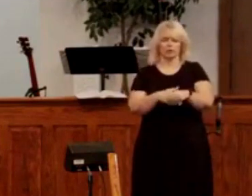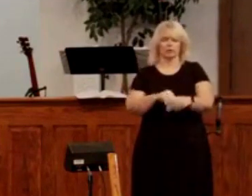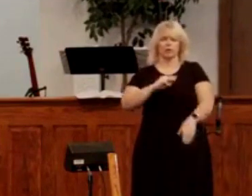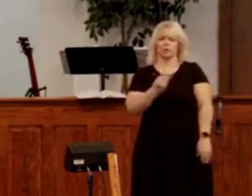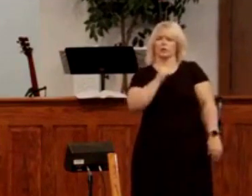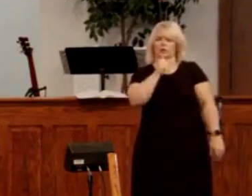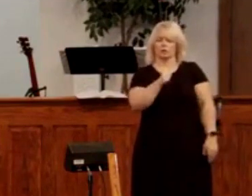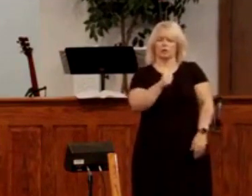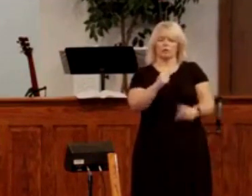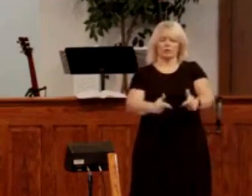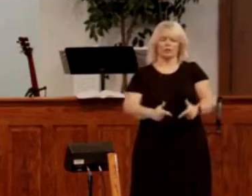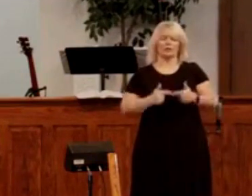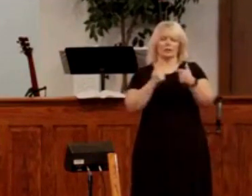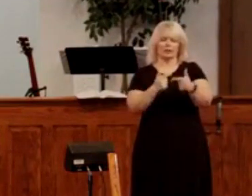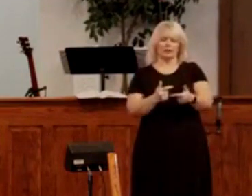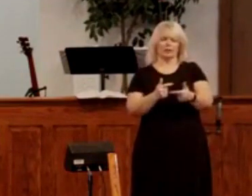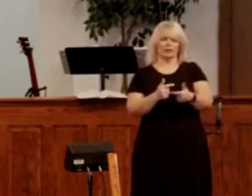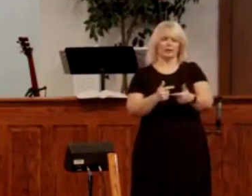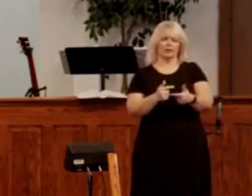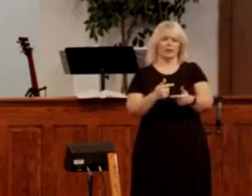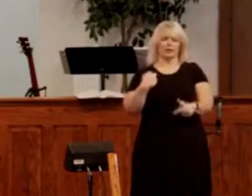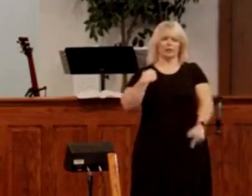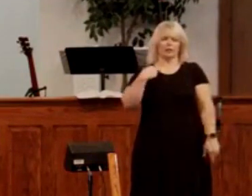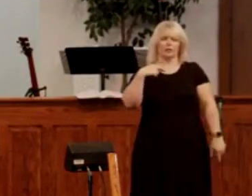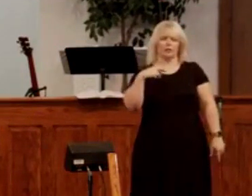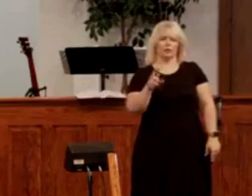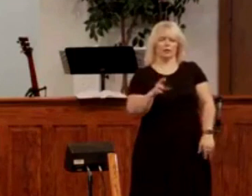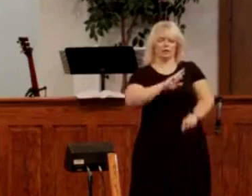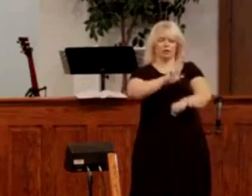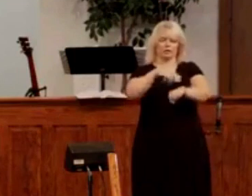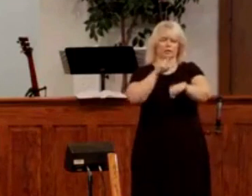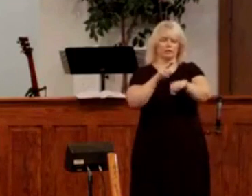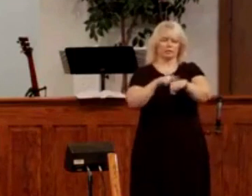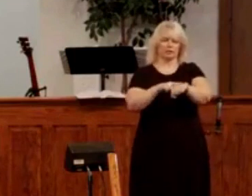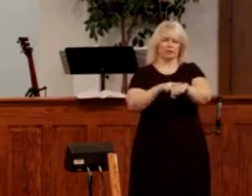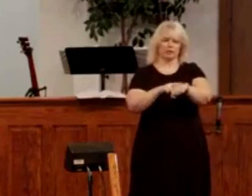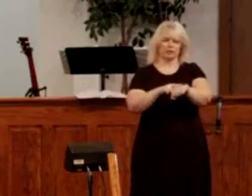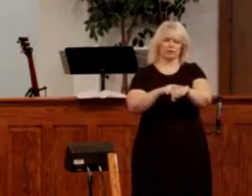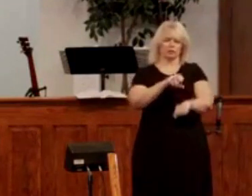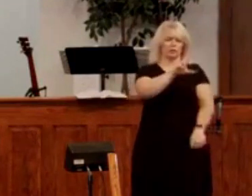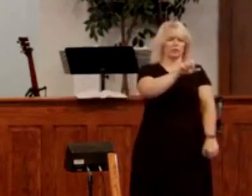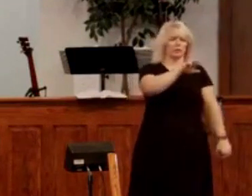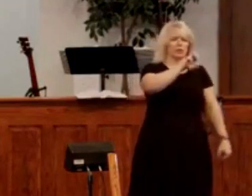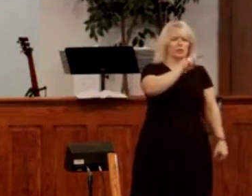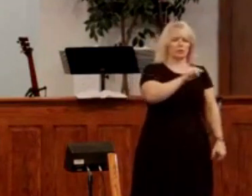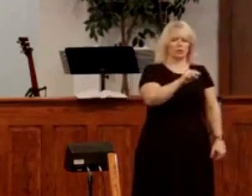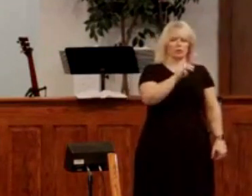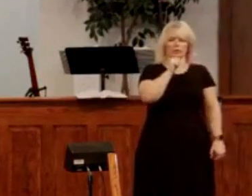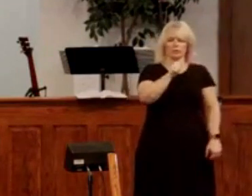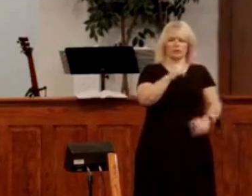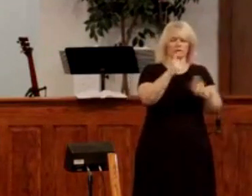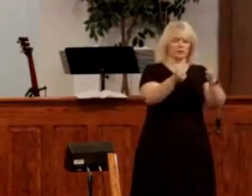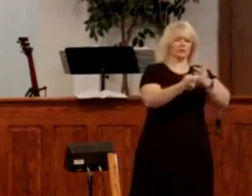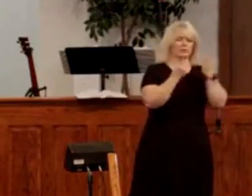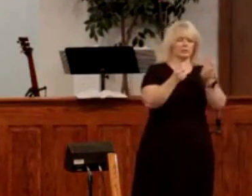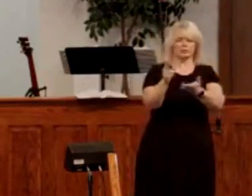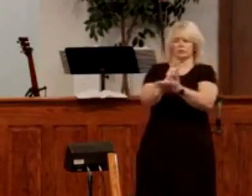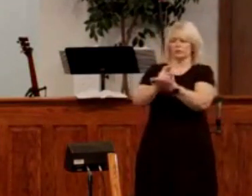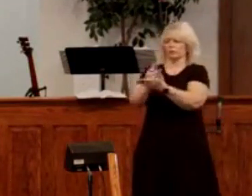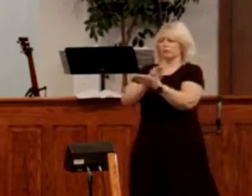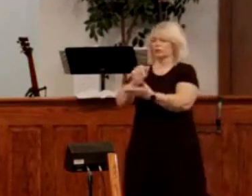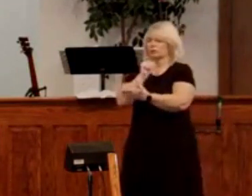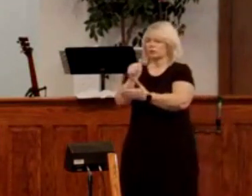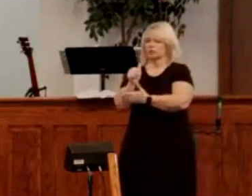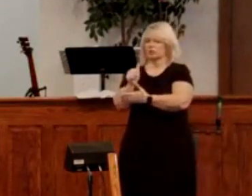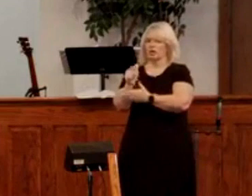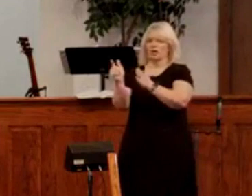theocracy. This is not a theocracy in our country. Crime isn't sin. Righteousness isn't legal.